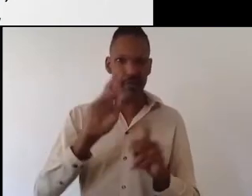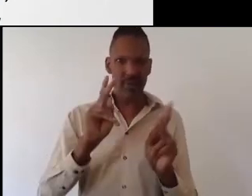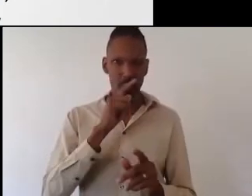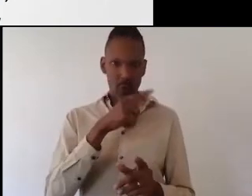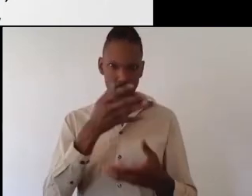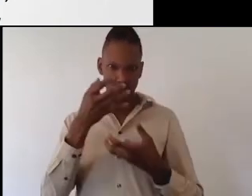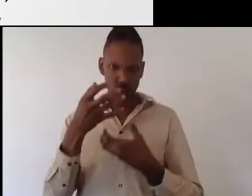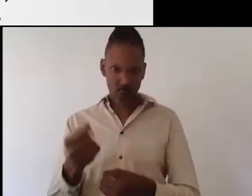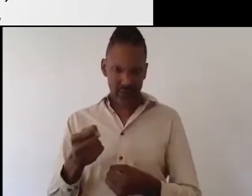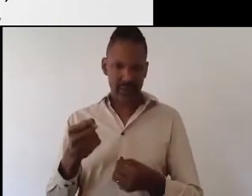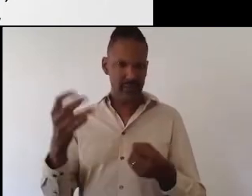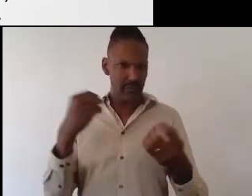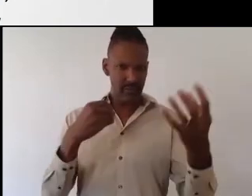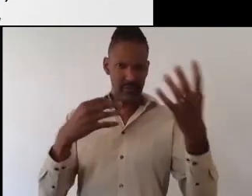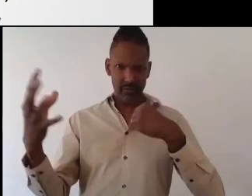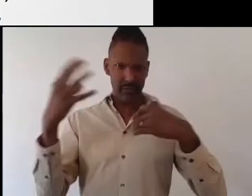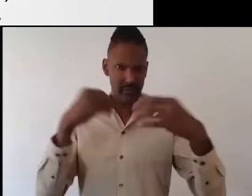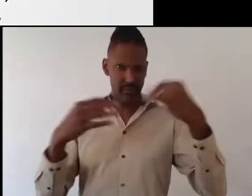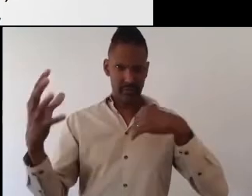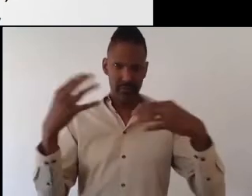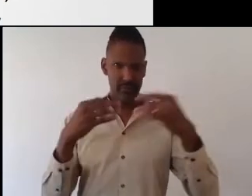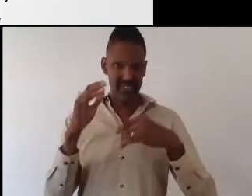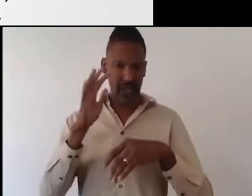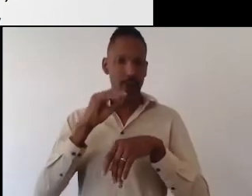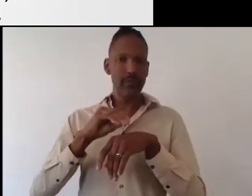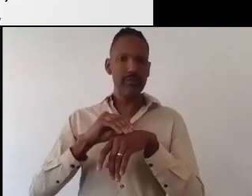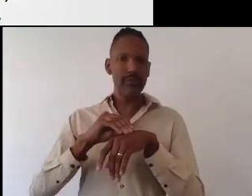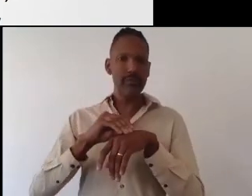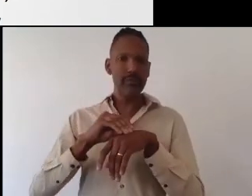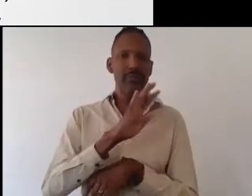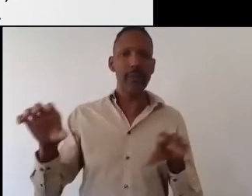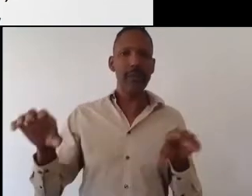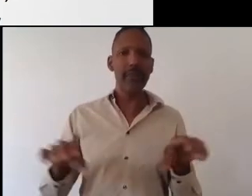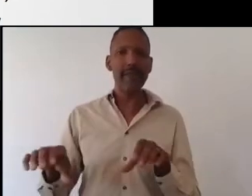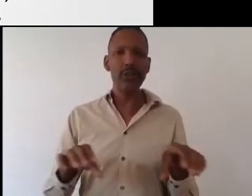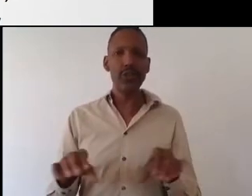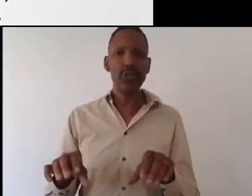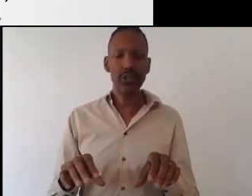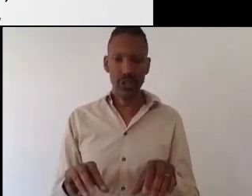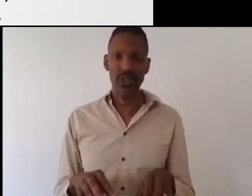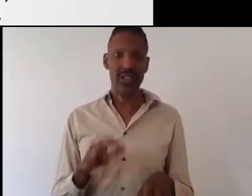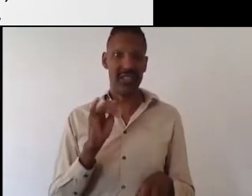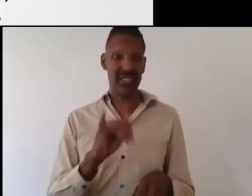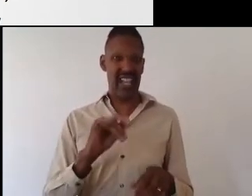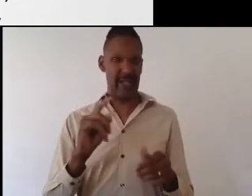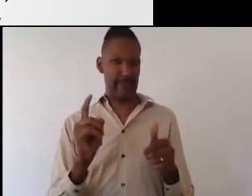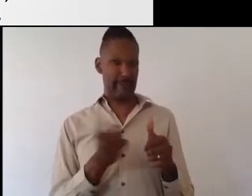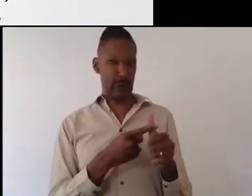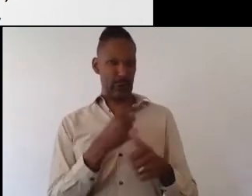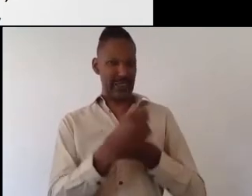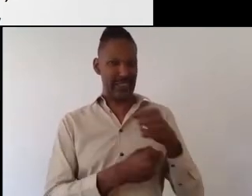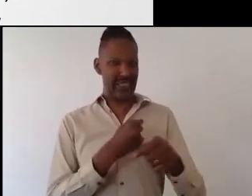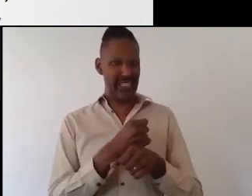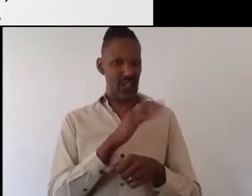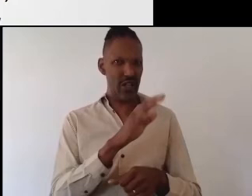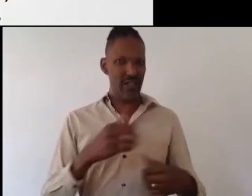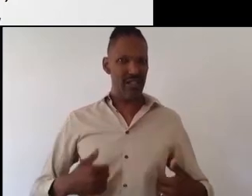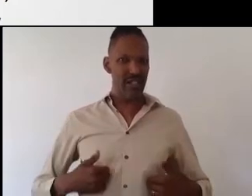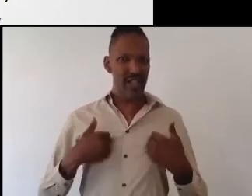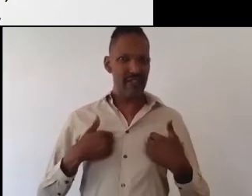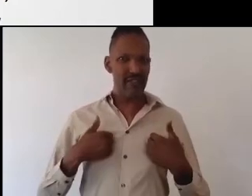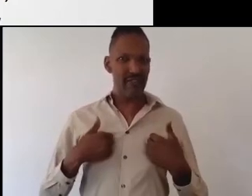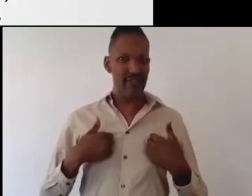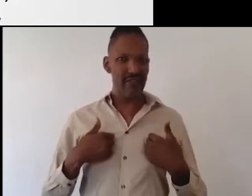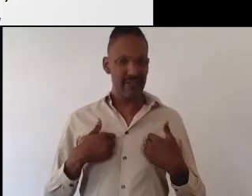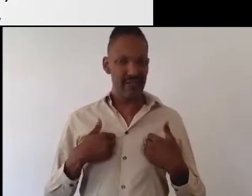behavior. And that all begins in the first year of life. As they progress through the preschool years, their curiosity continues to grow,